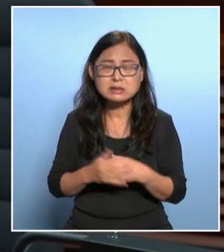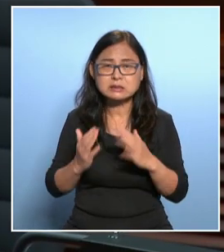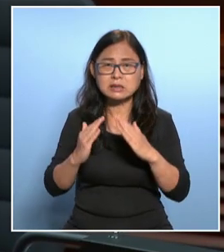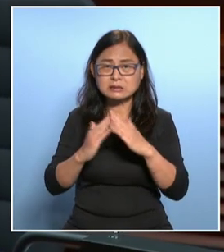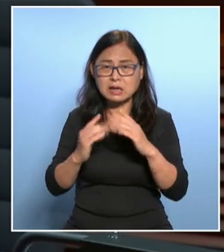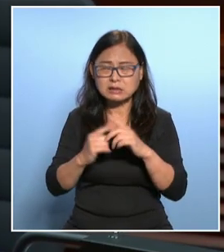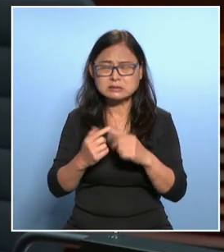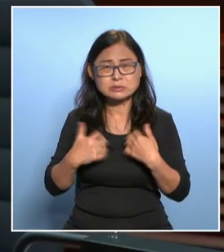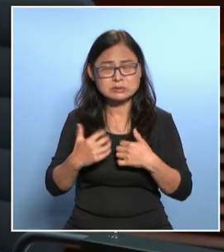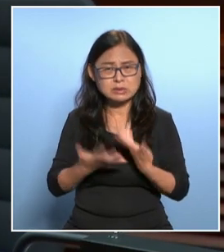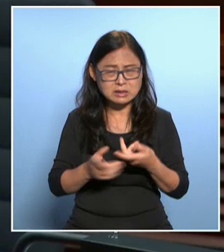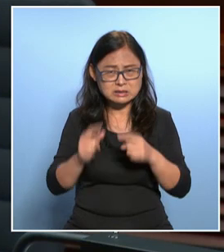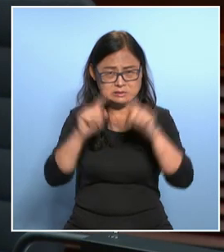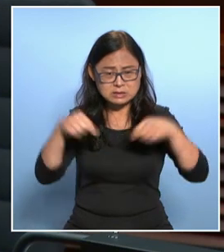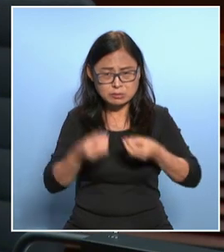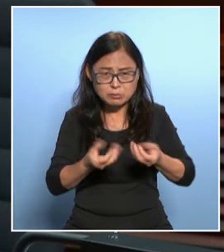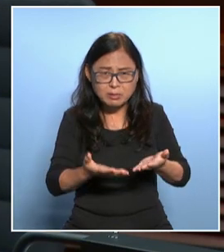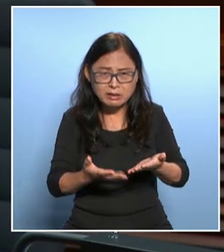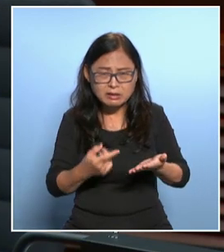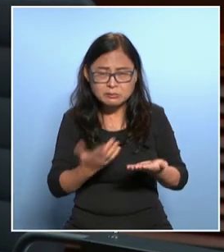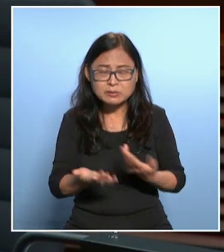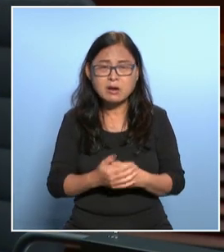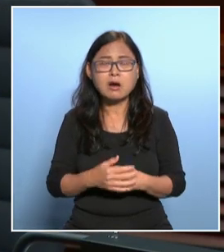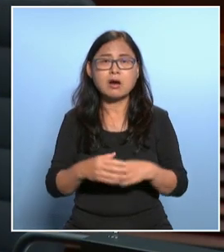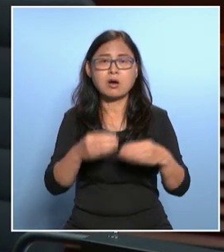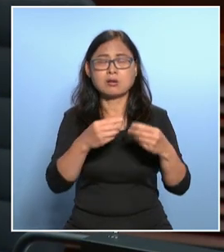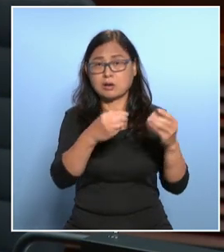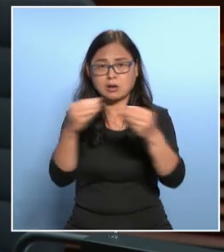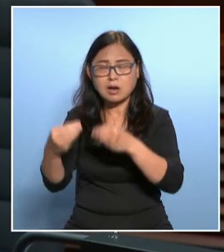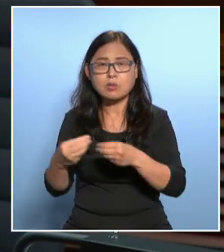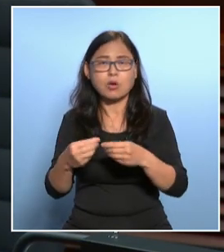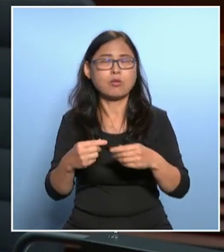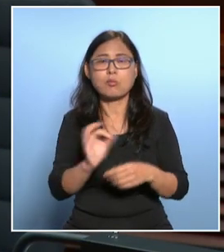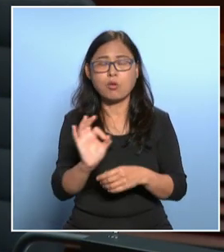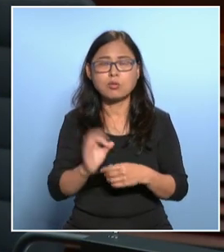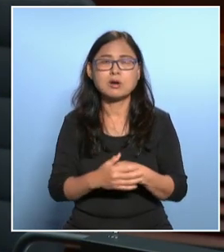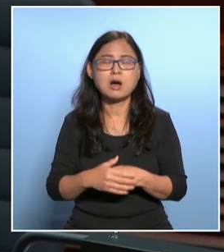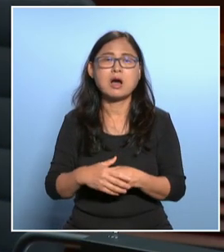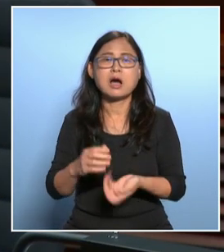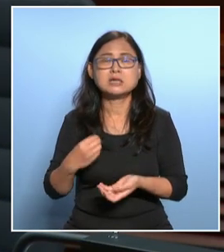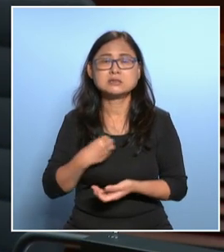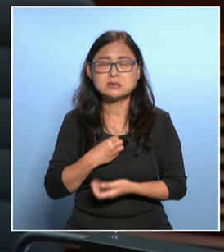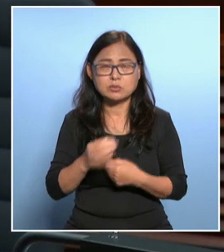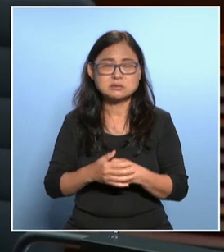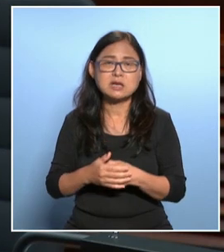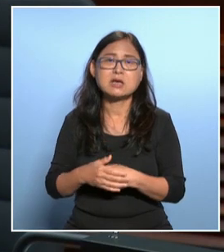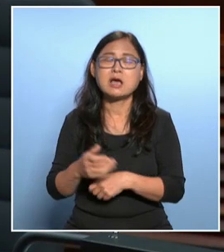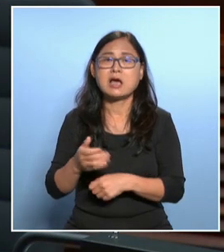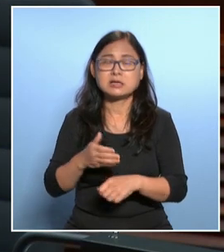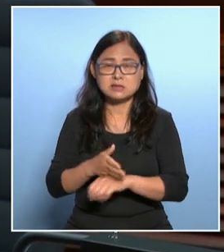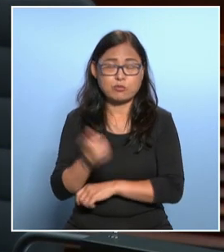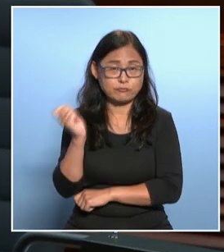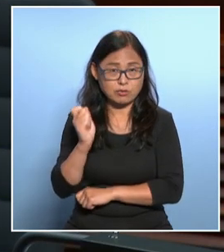patient is in critical condition and you need these kind of document, without any